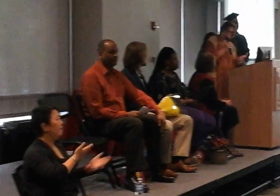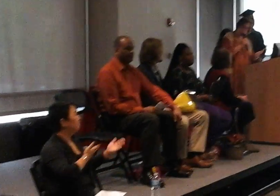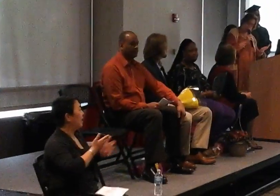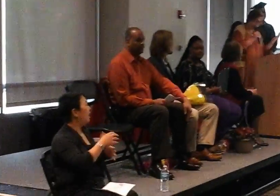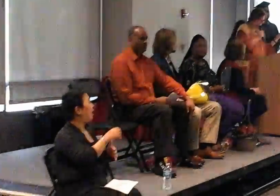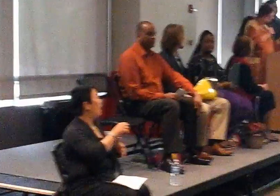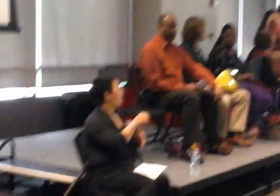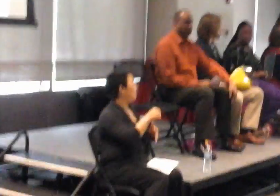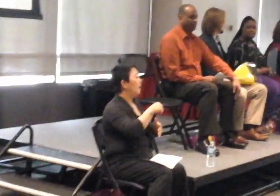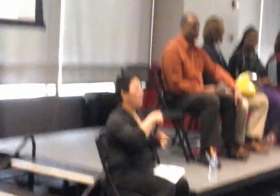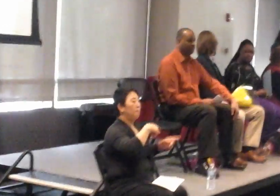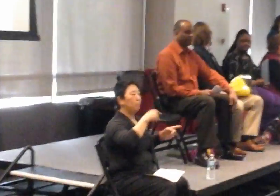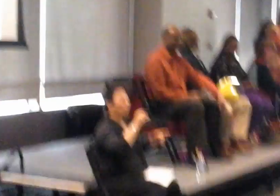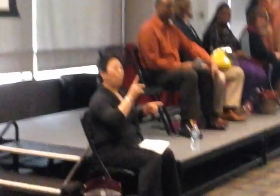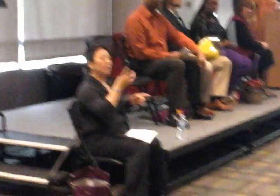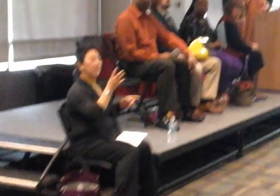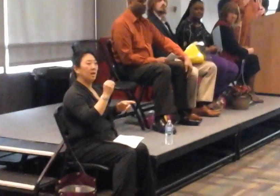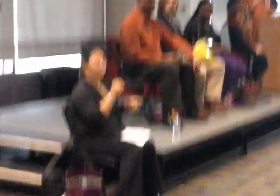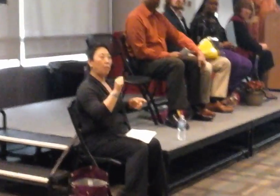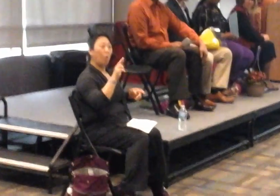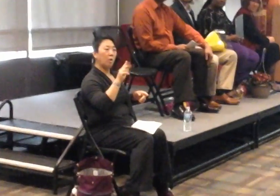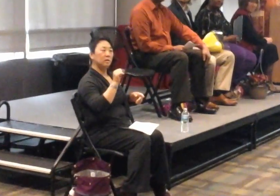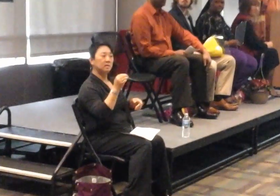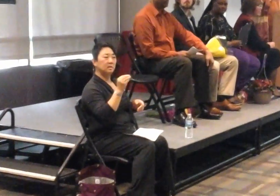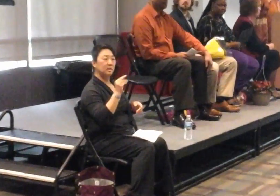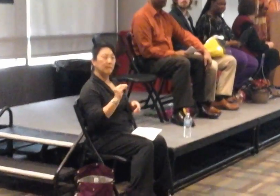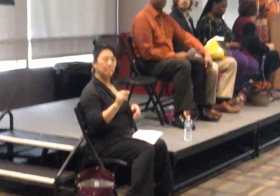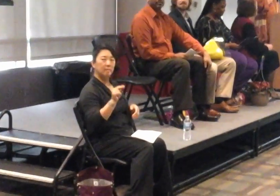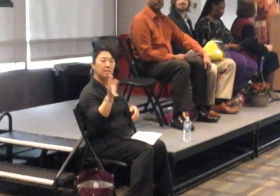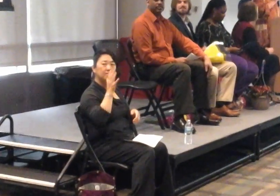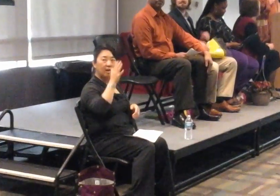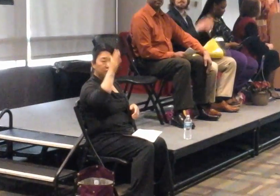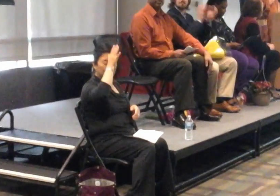the podium at this time Autimn's parents.